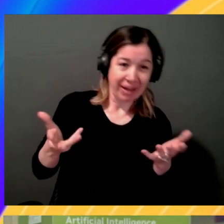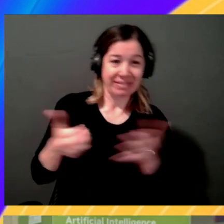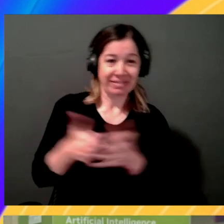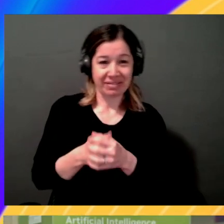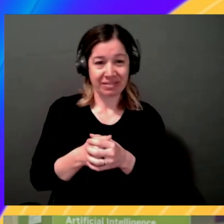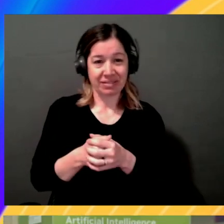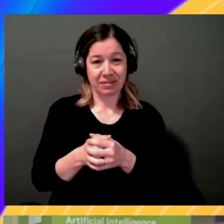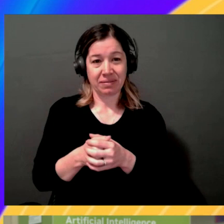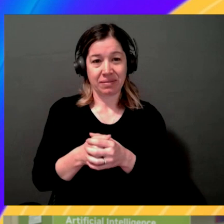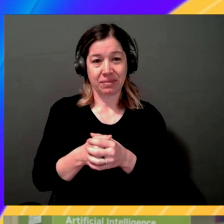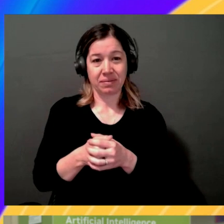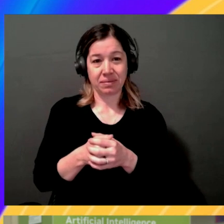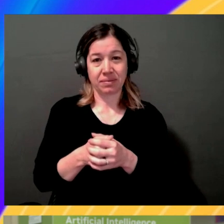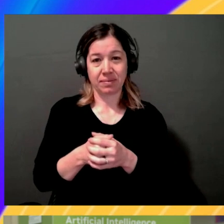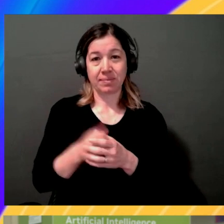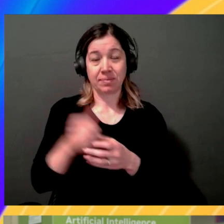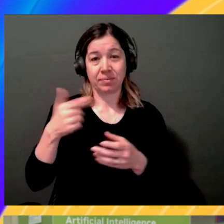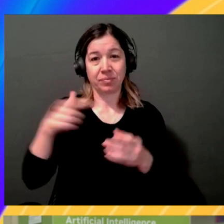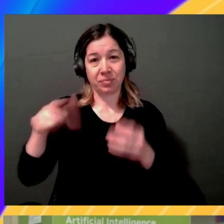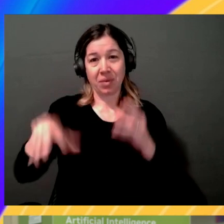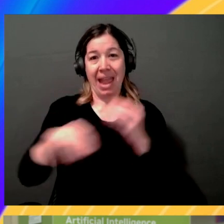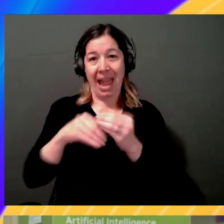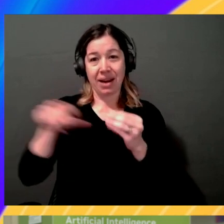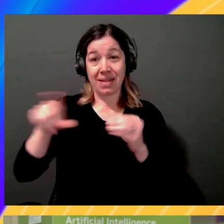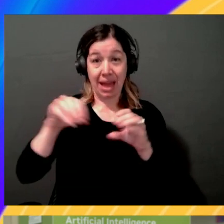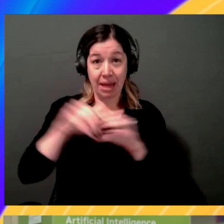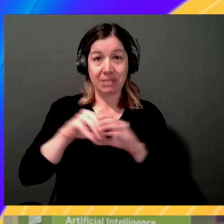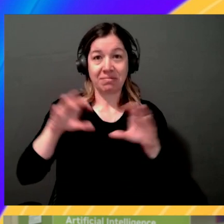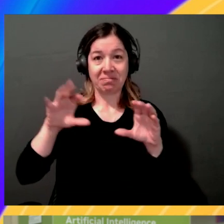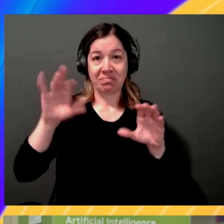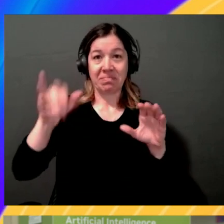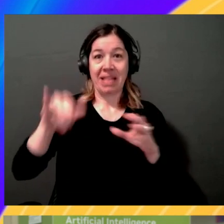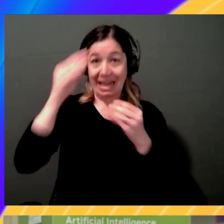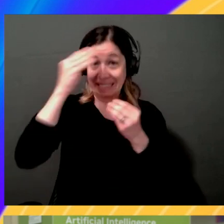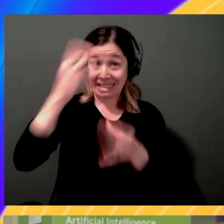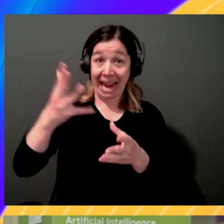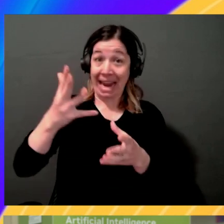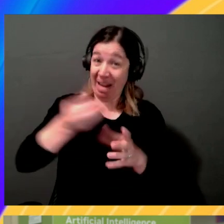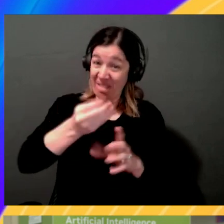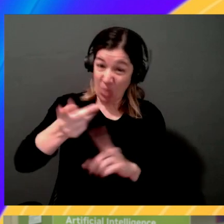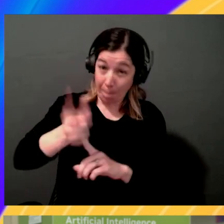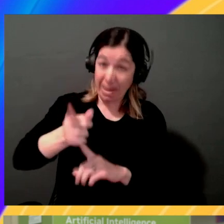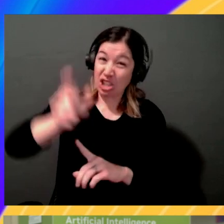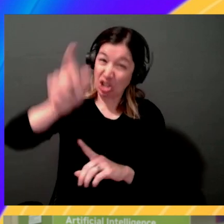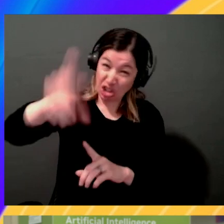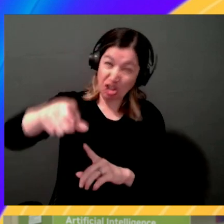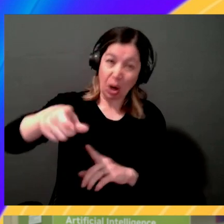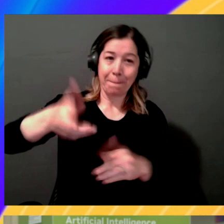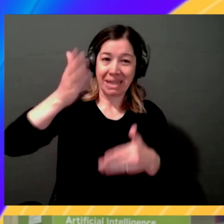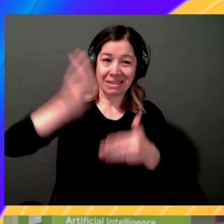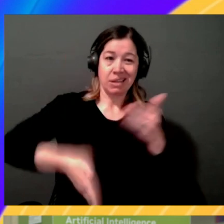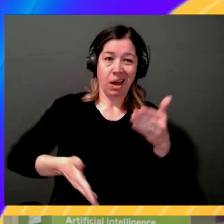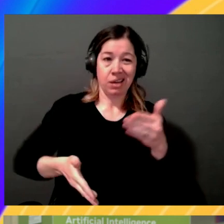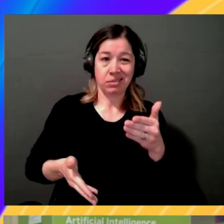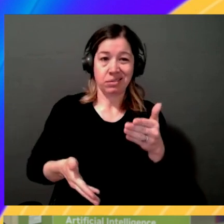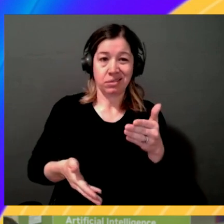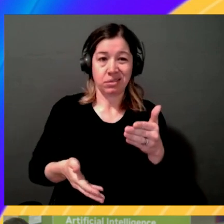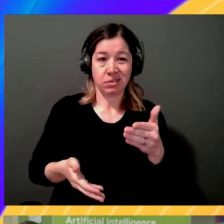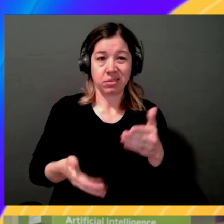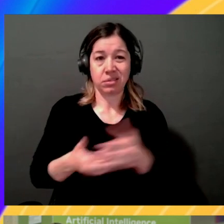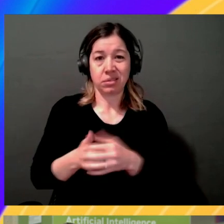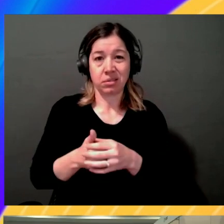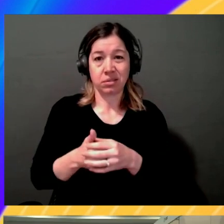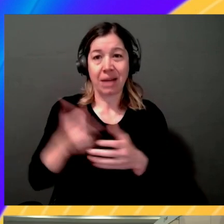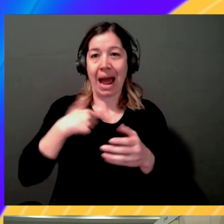that interaction data, and in a few minutes that should be done. I'm just going to skip ahead to one that I had already. It's like a